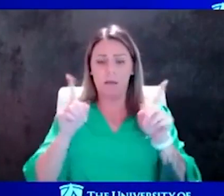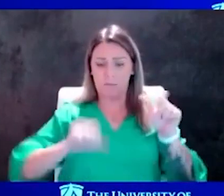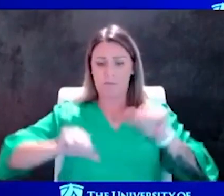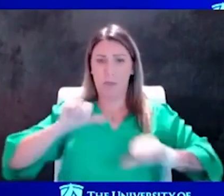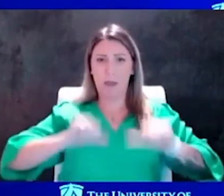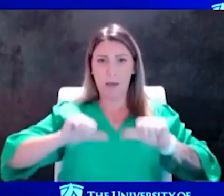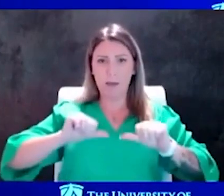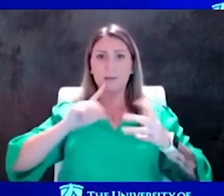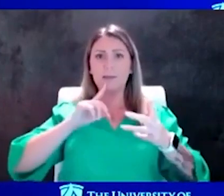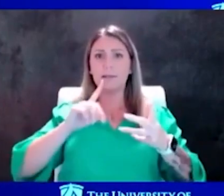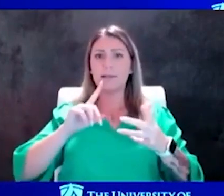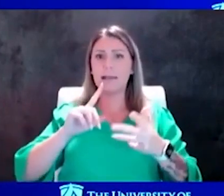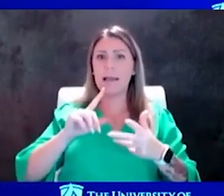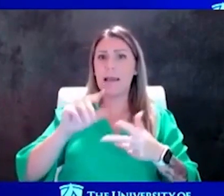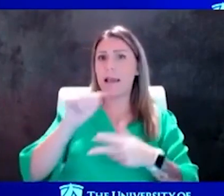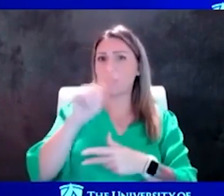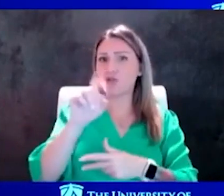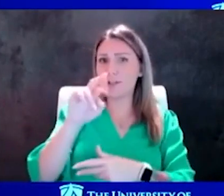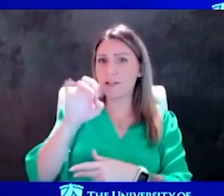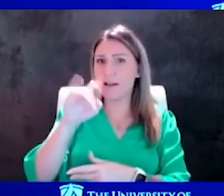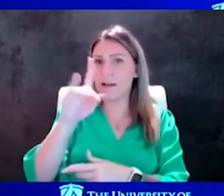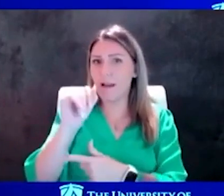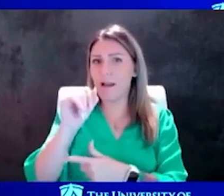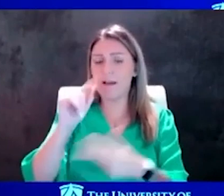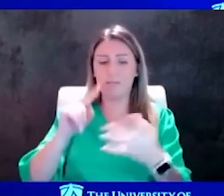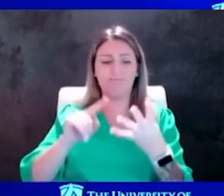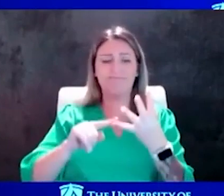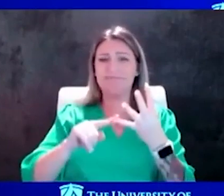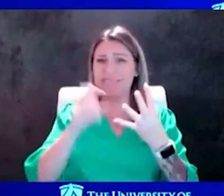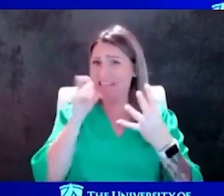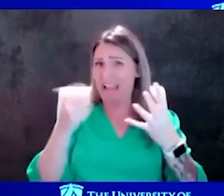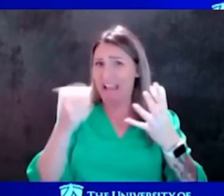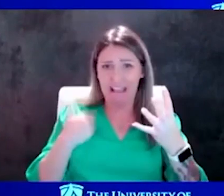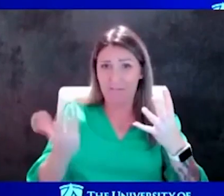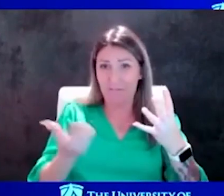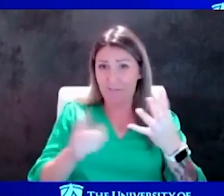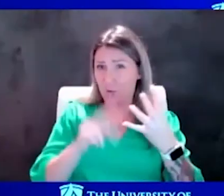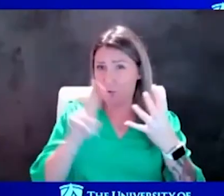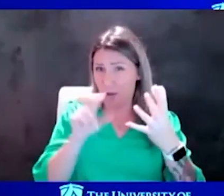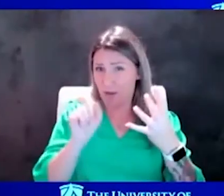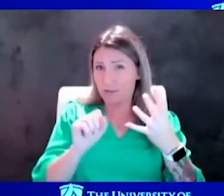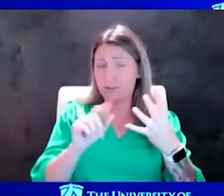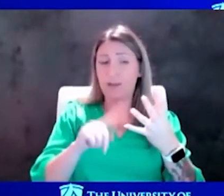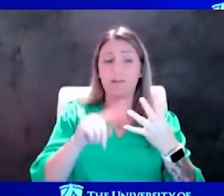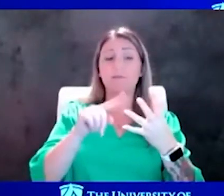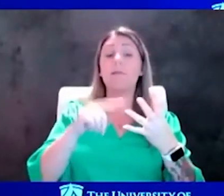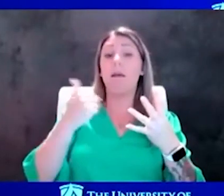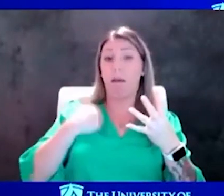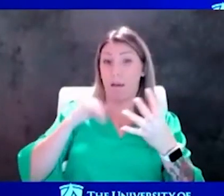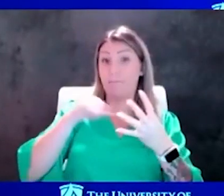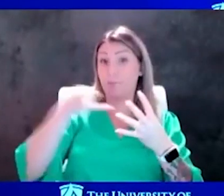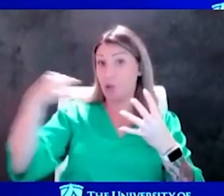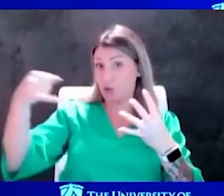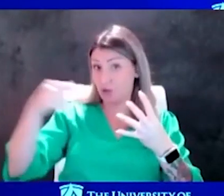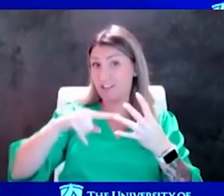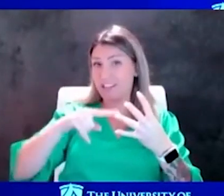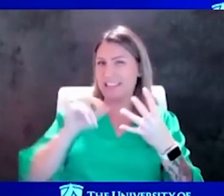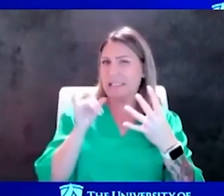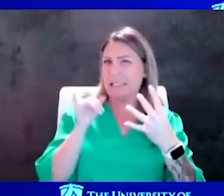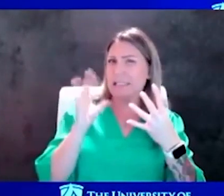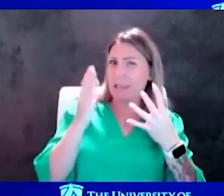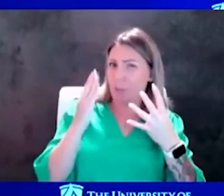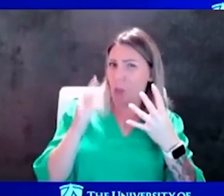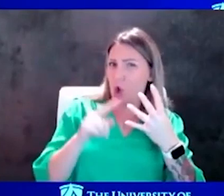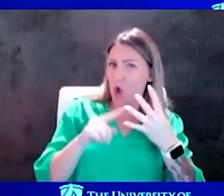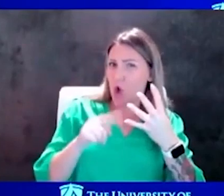and then Pfizer. Again, we don't have AstraZeneca here. We do have Johnson & Johnson, which is similar to the AstraZeneca. It showed very